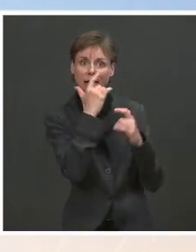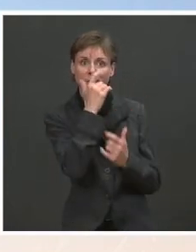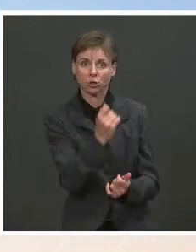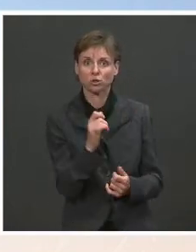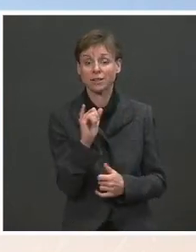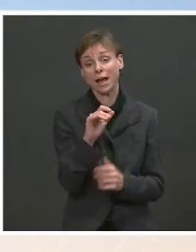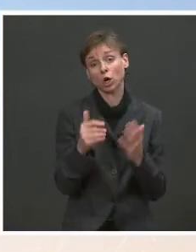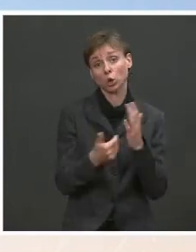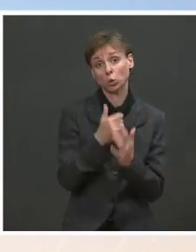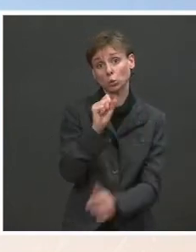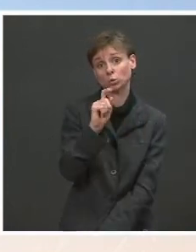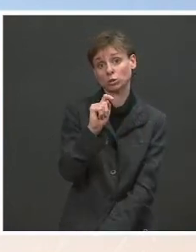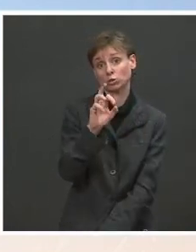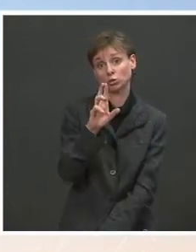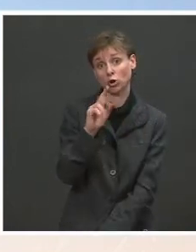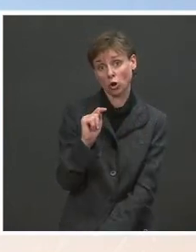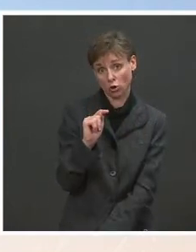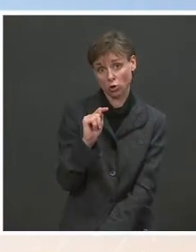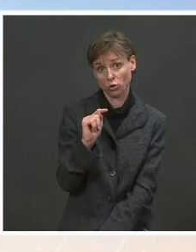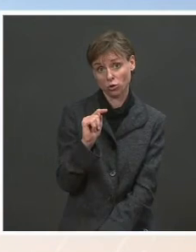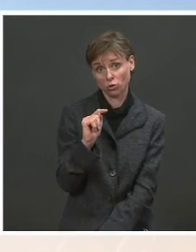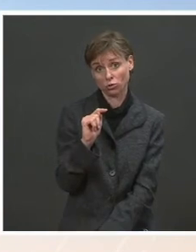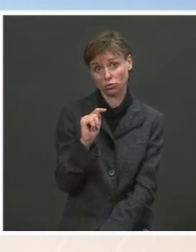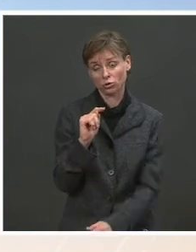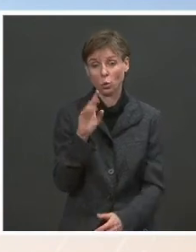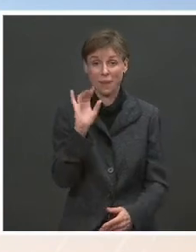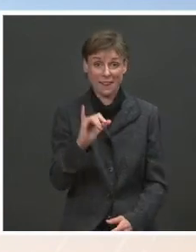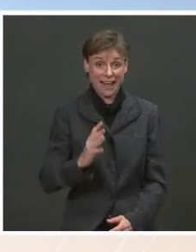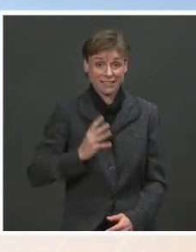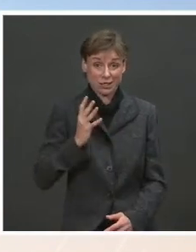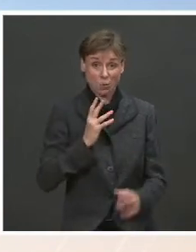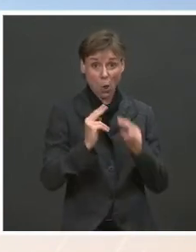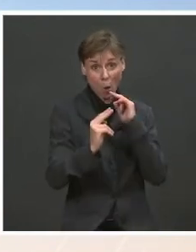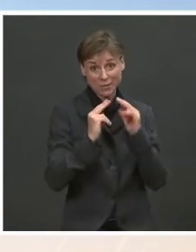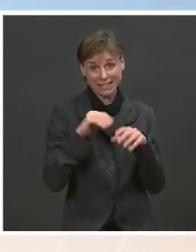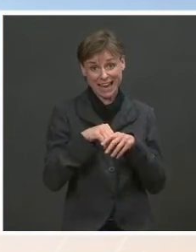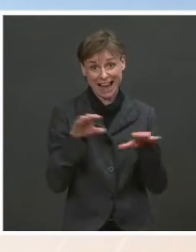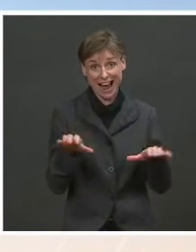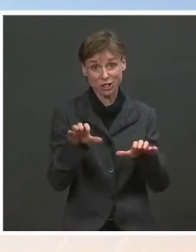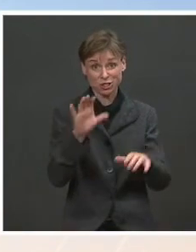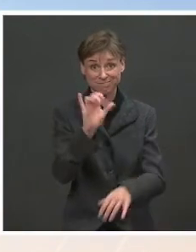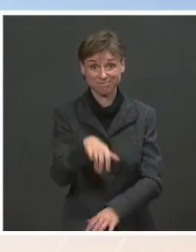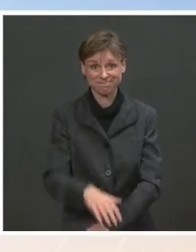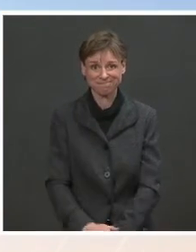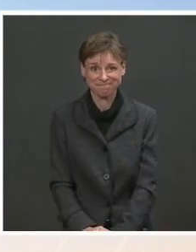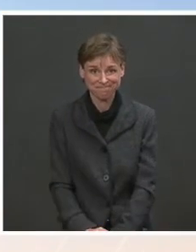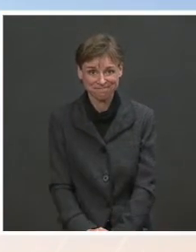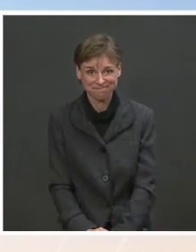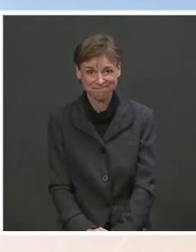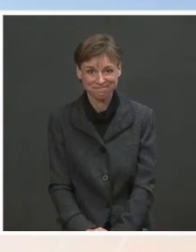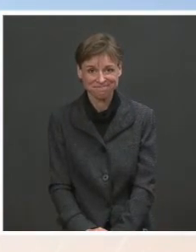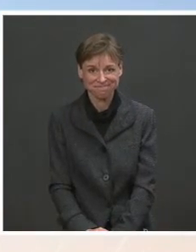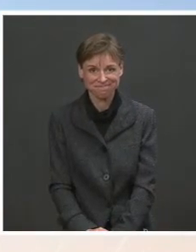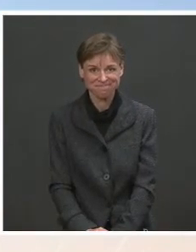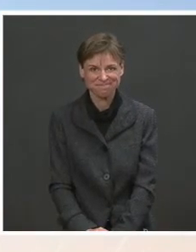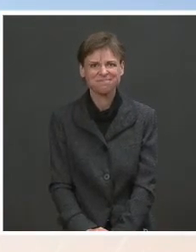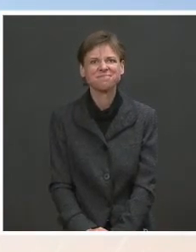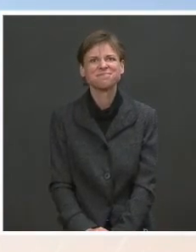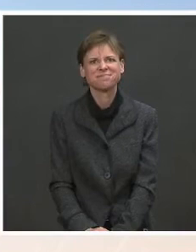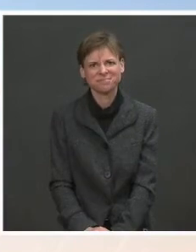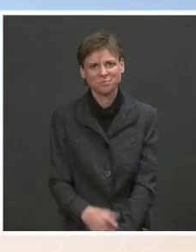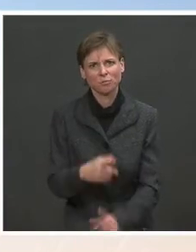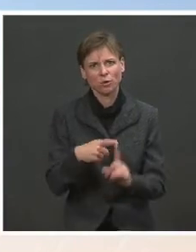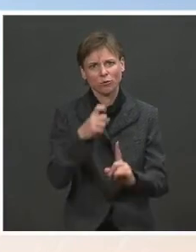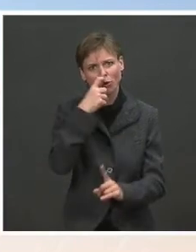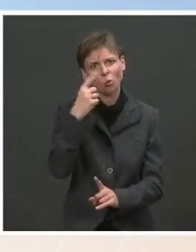years. So that's diplomacy in action there. Go ahead. Sorry, one more, if Yeah. you don't mind. Yeah, moving from Russia